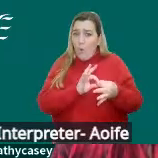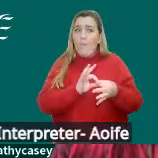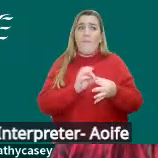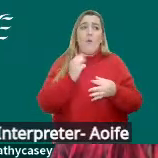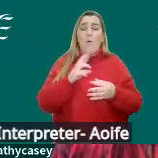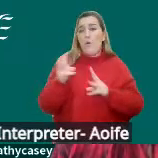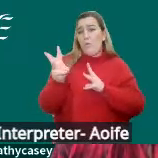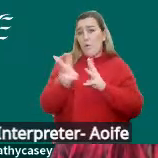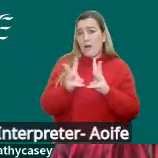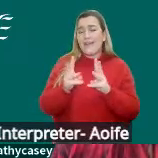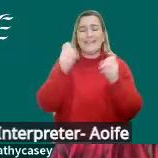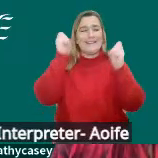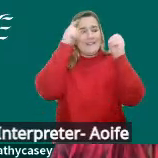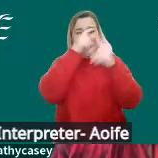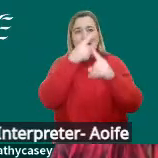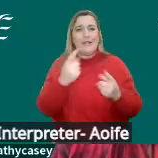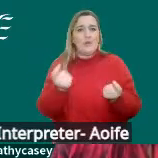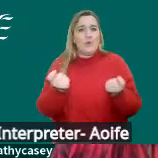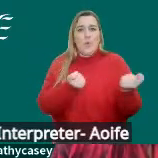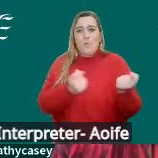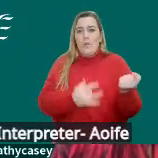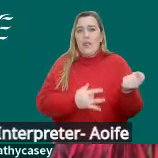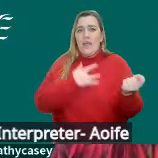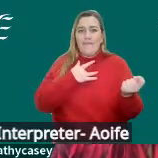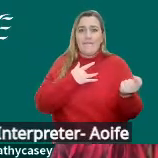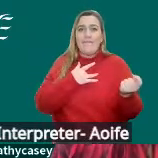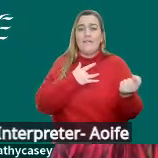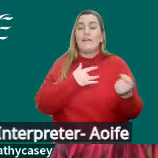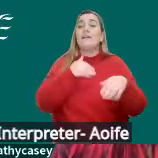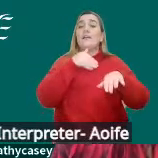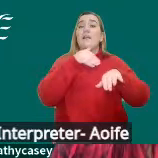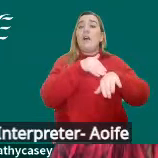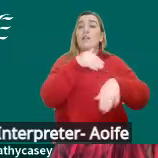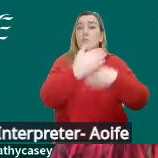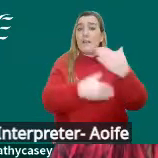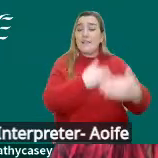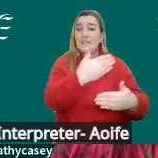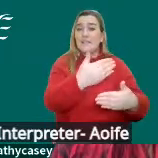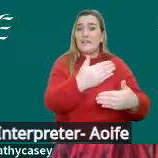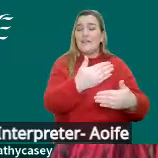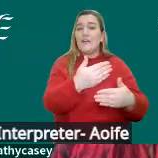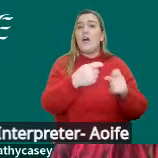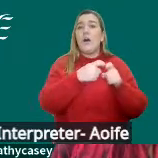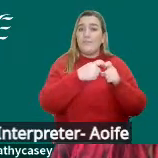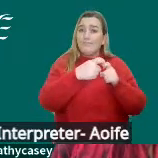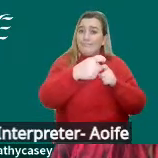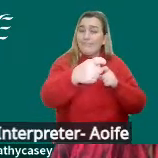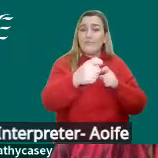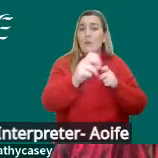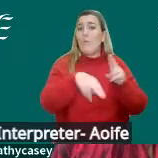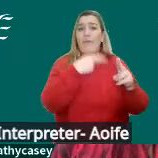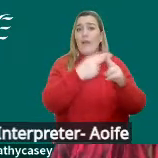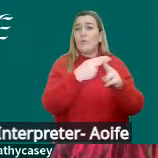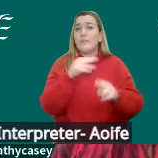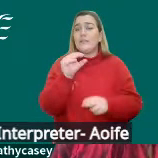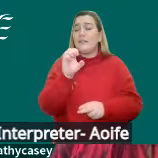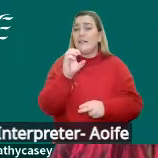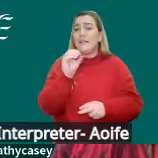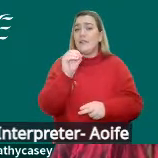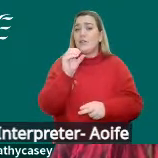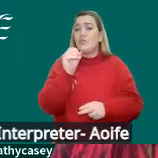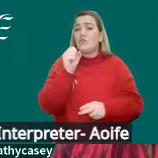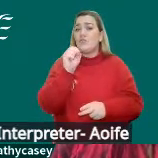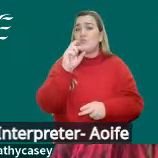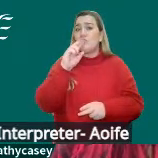in coping with life. And the consequences also then of extended estrogen deficiency can be very